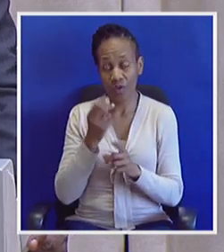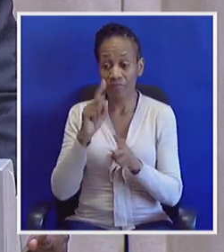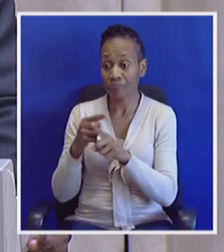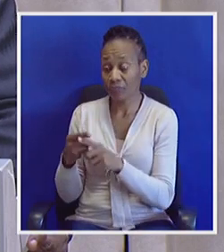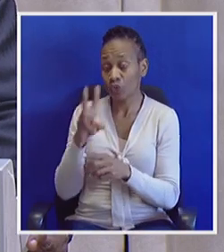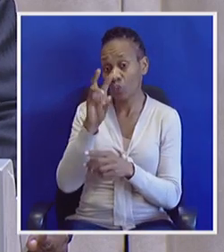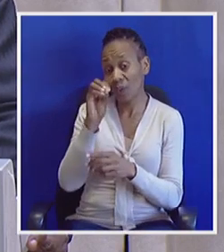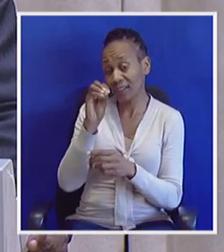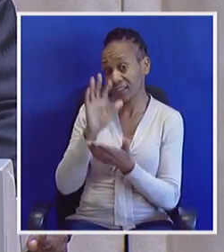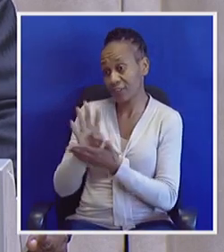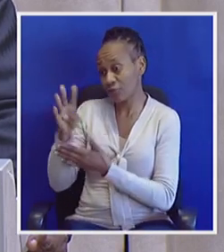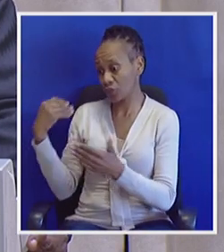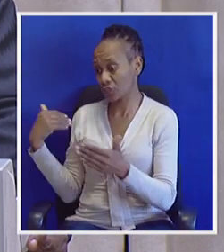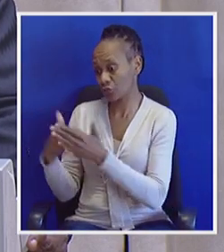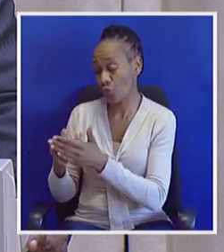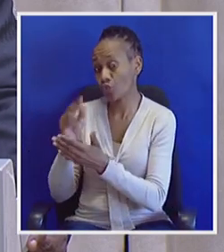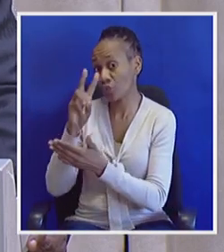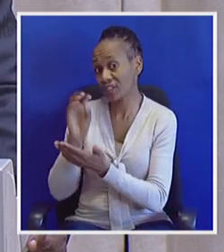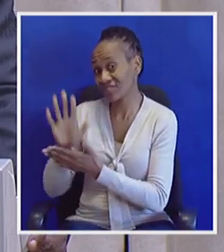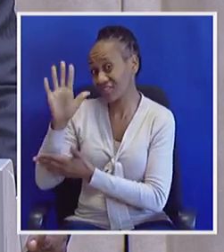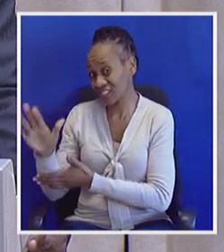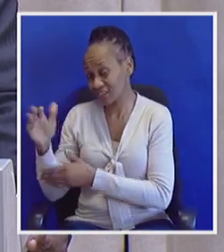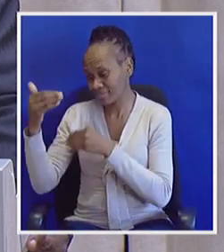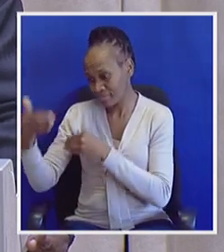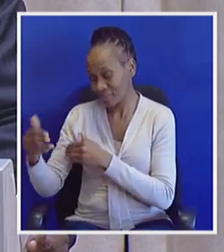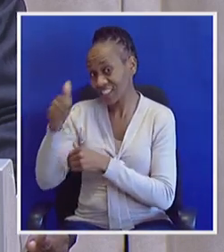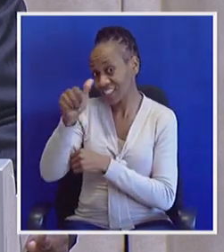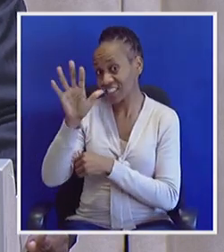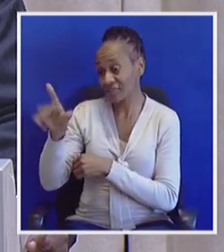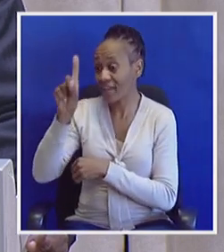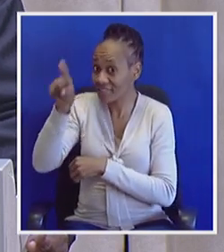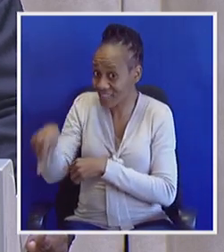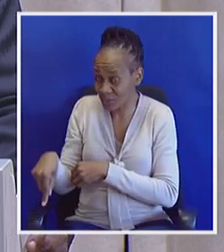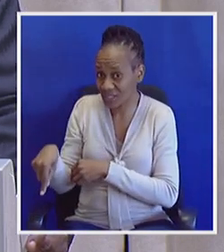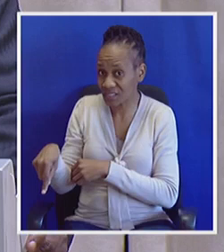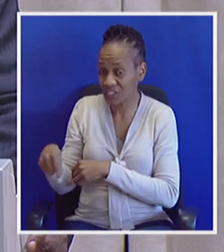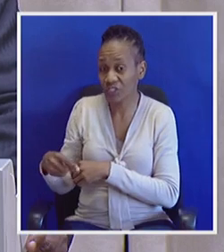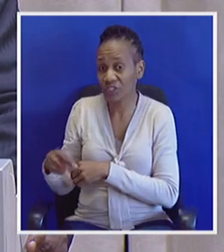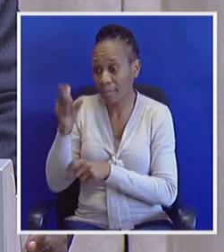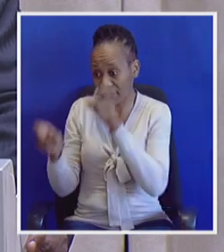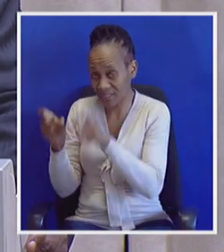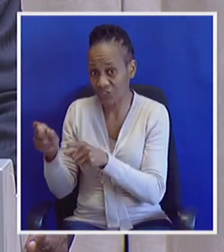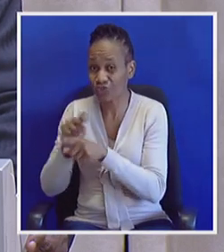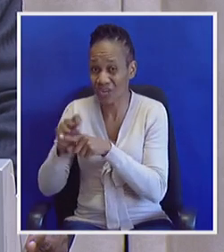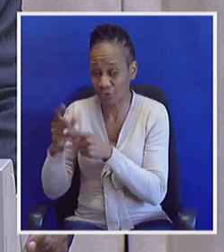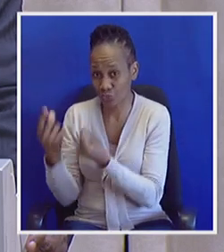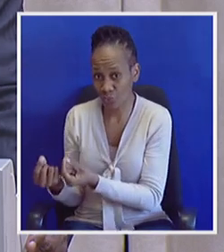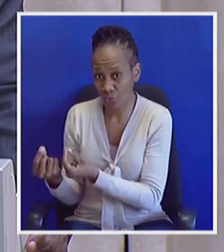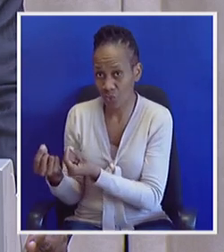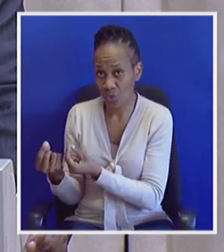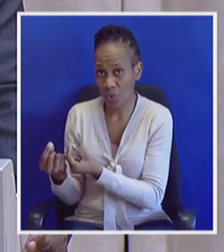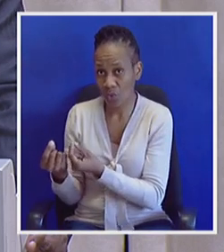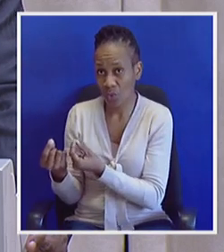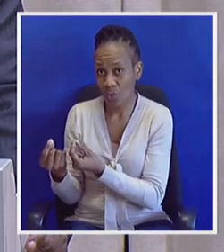period 2014 to 2015 was 65,000 artisans. And